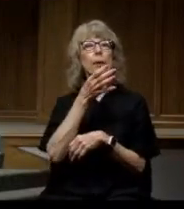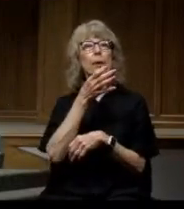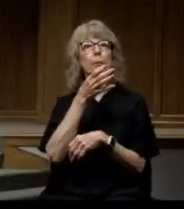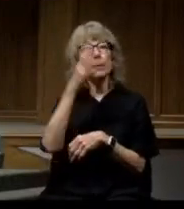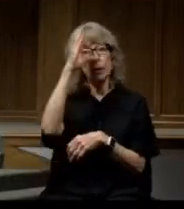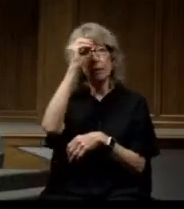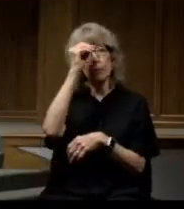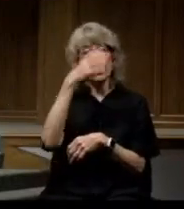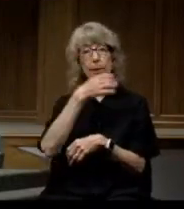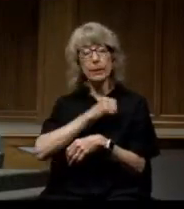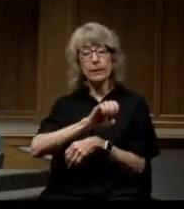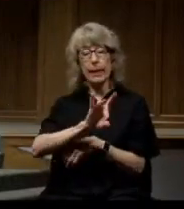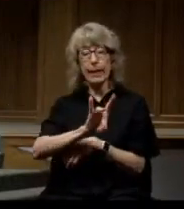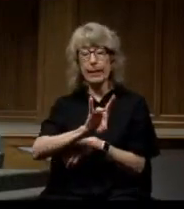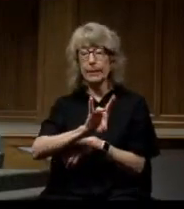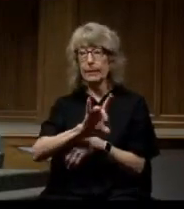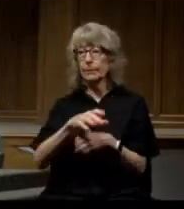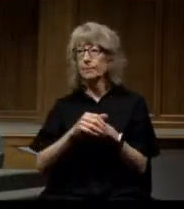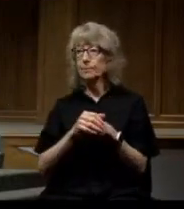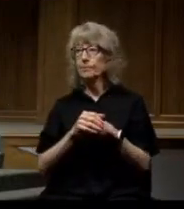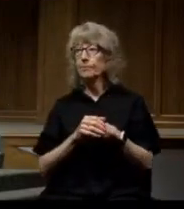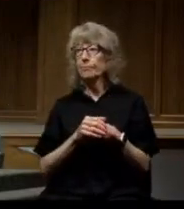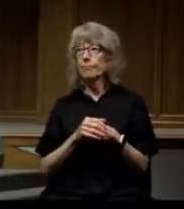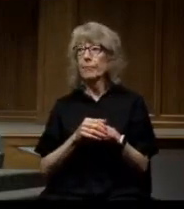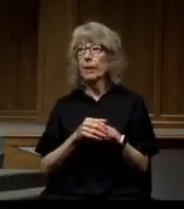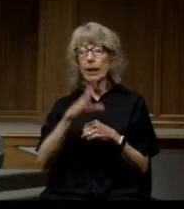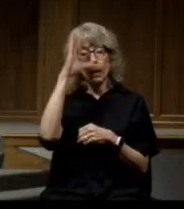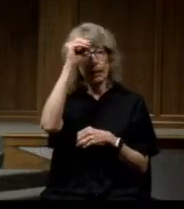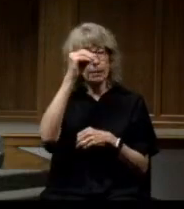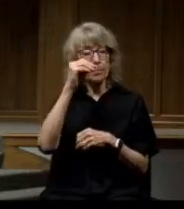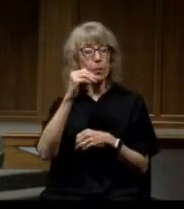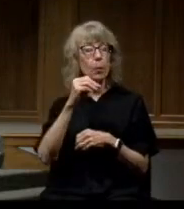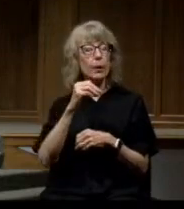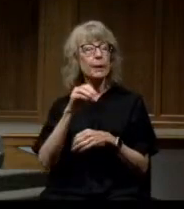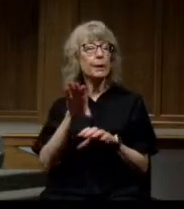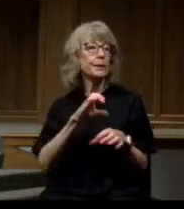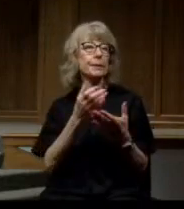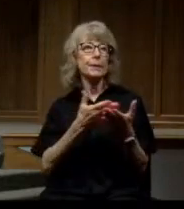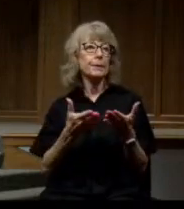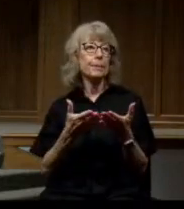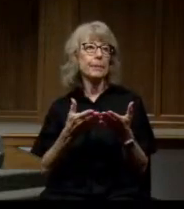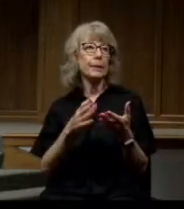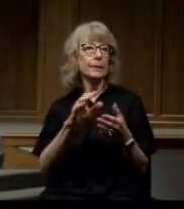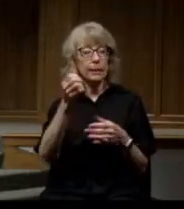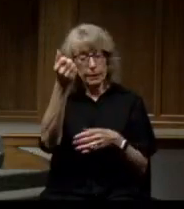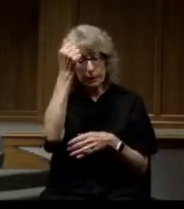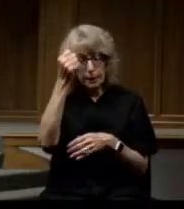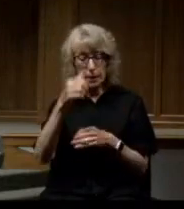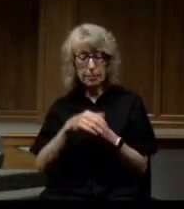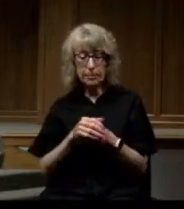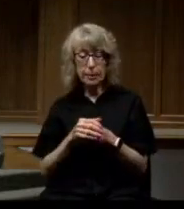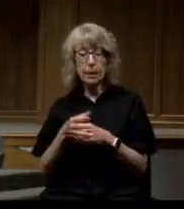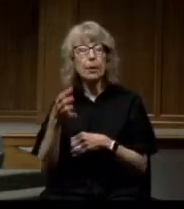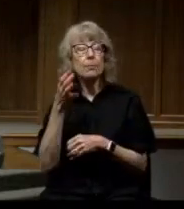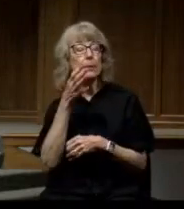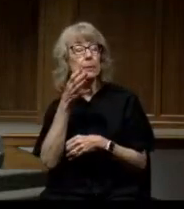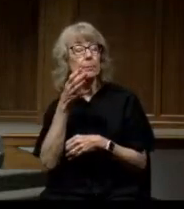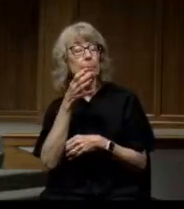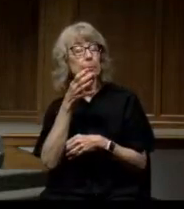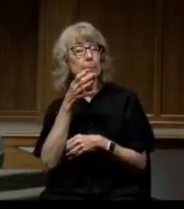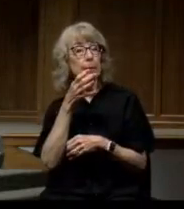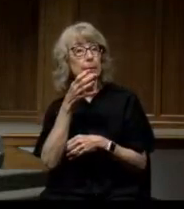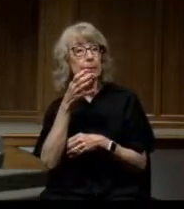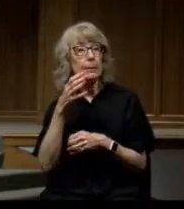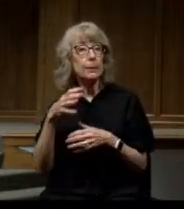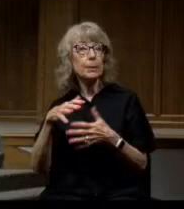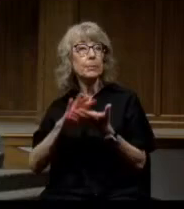who's doing something dumb. And she reaches her breaking point and she just flips. Like, you can imagine her in the